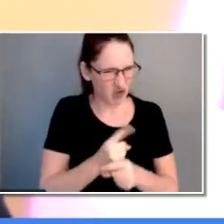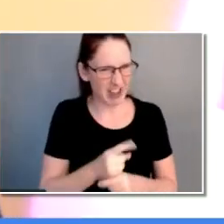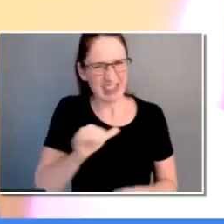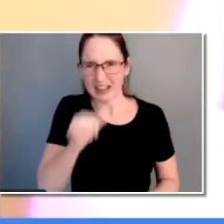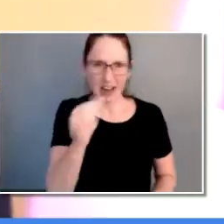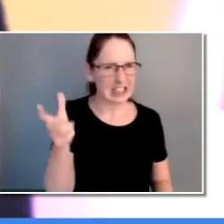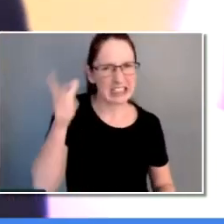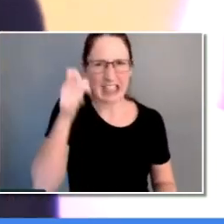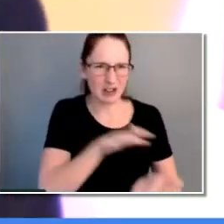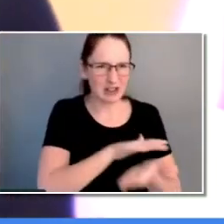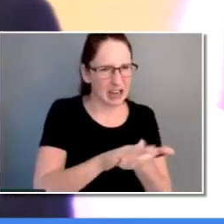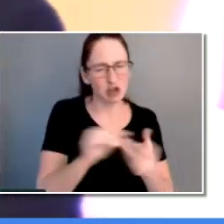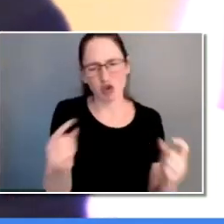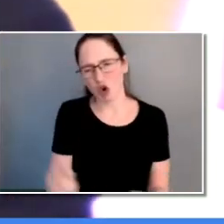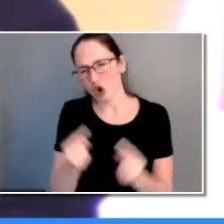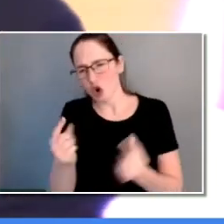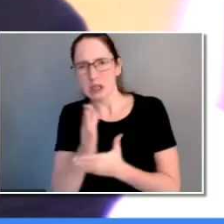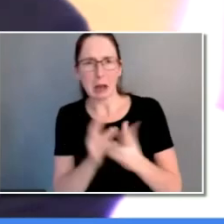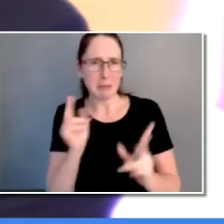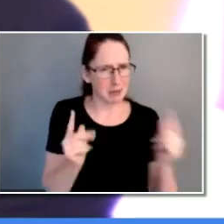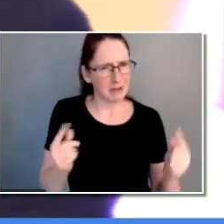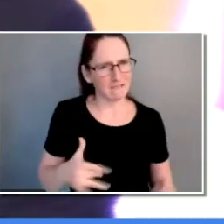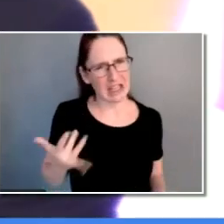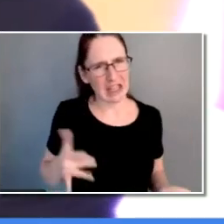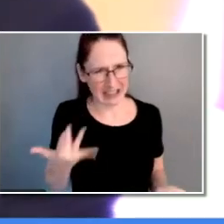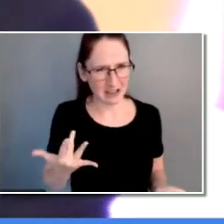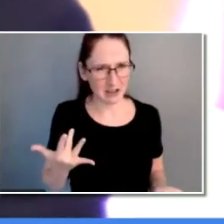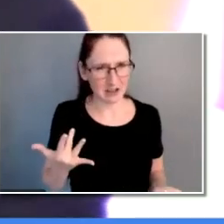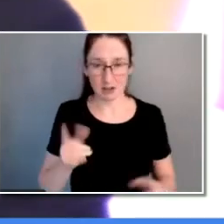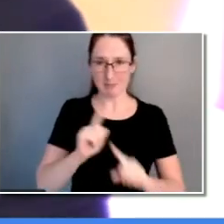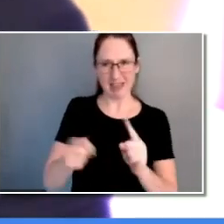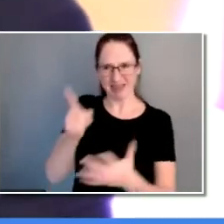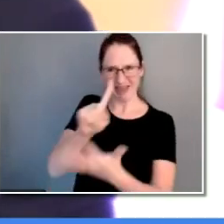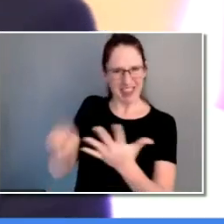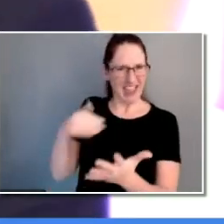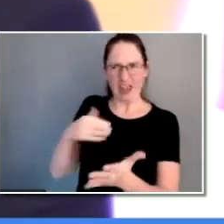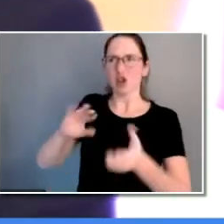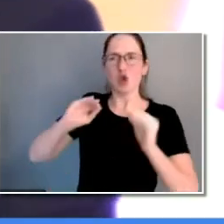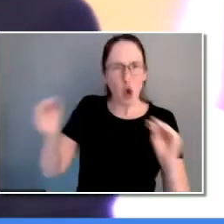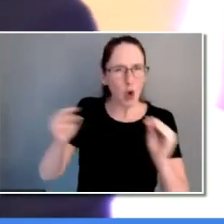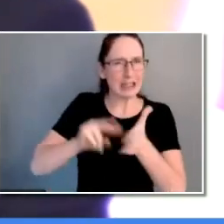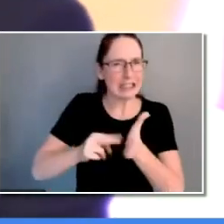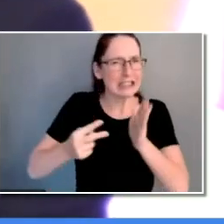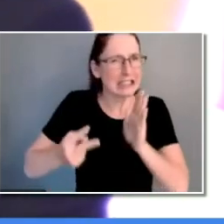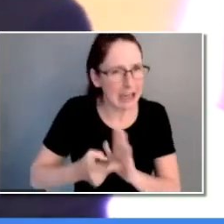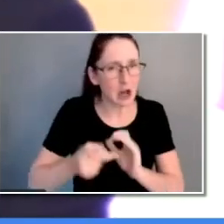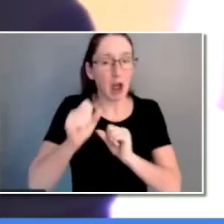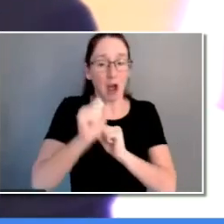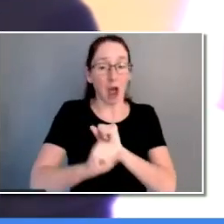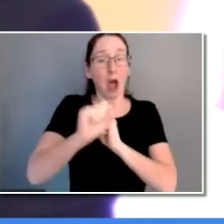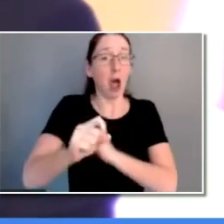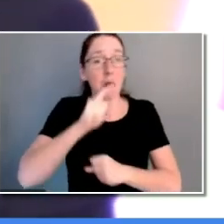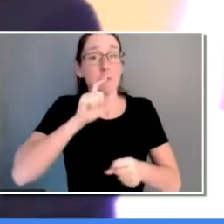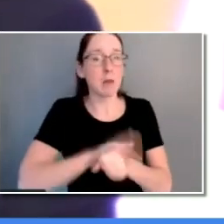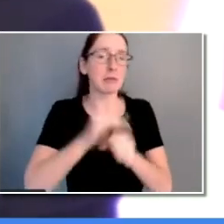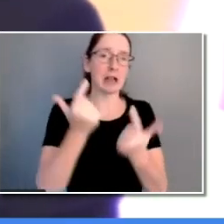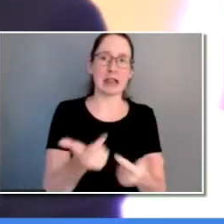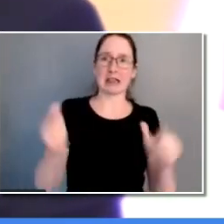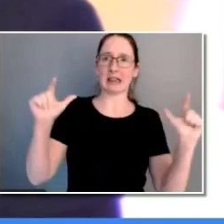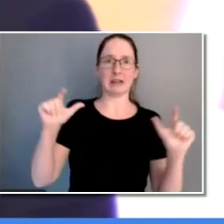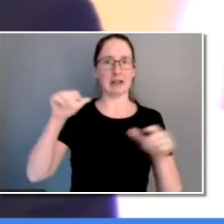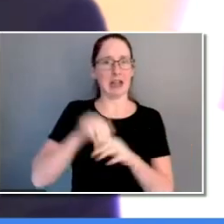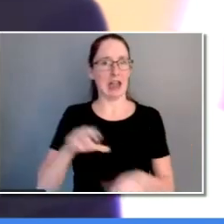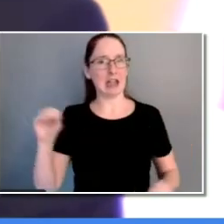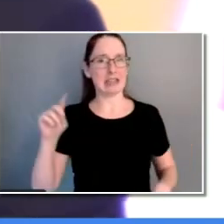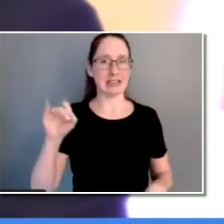sound nice and it hurts some folks' feelings. But they had no intention of extending the promise of liberty and democracy to